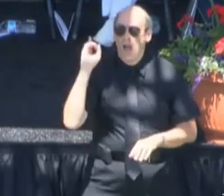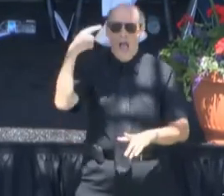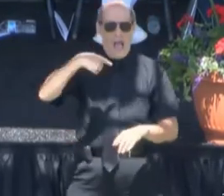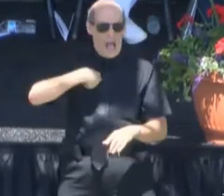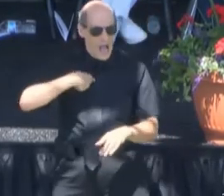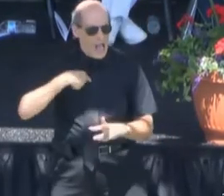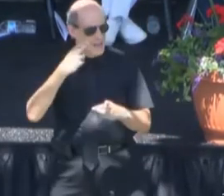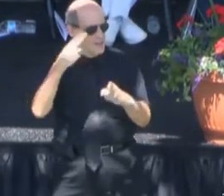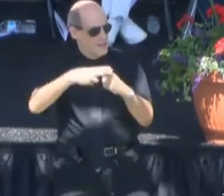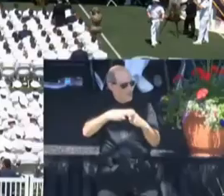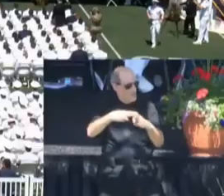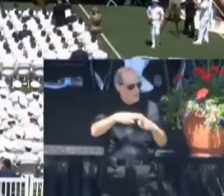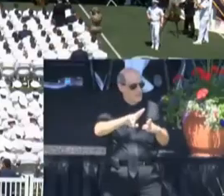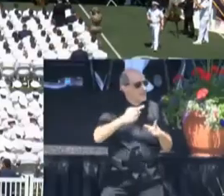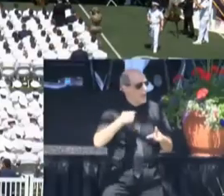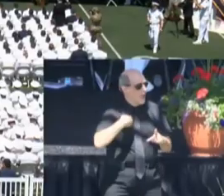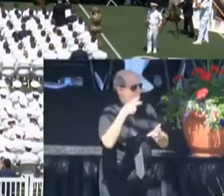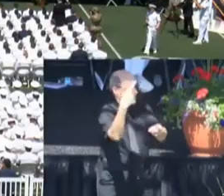I state your name.